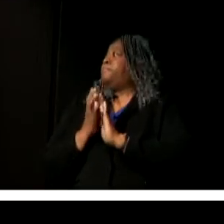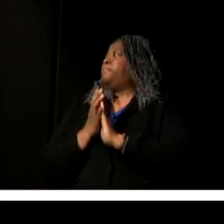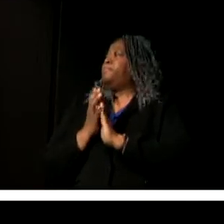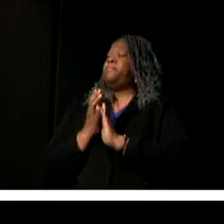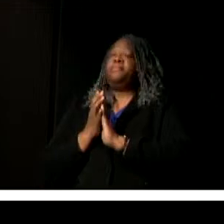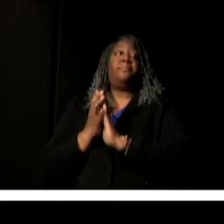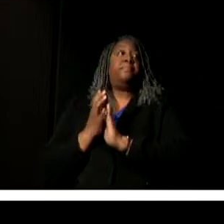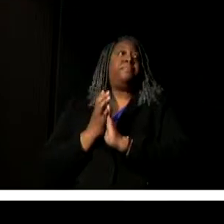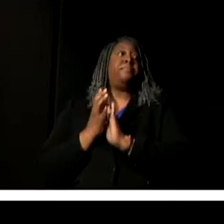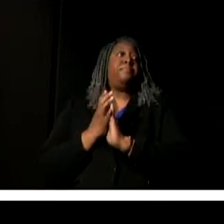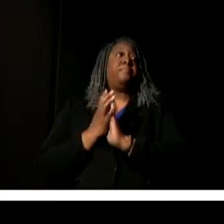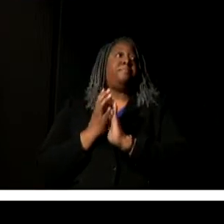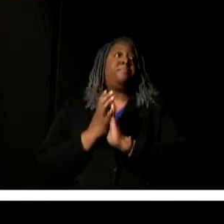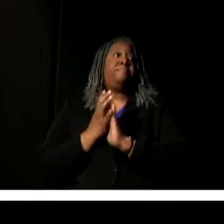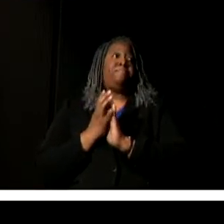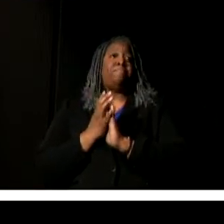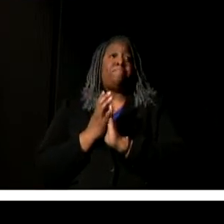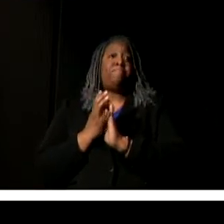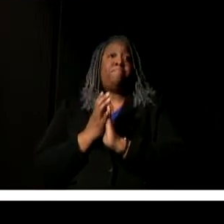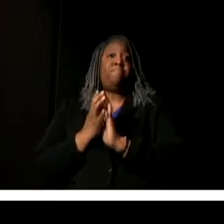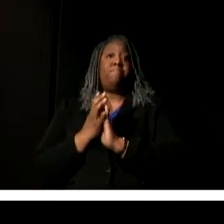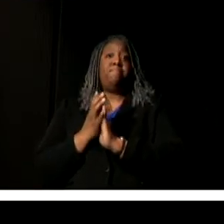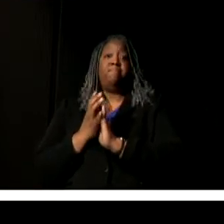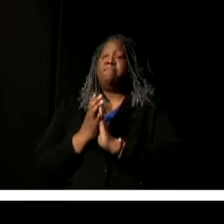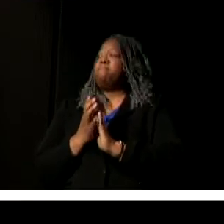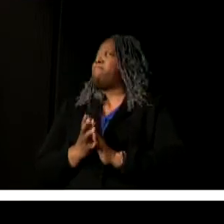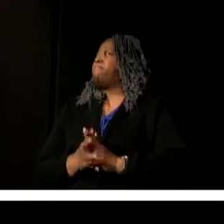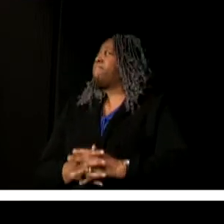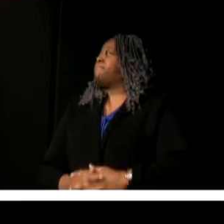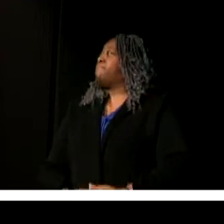Flag is there. Halt.